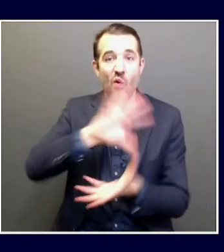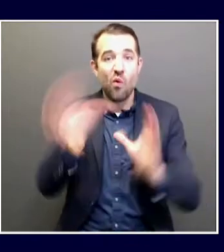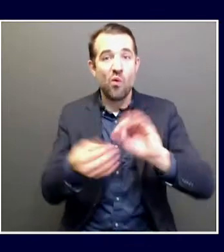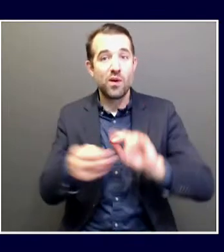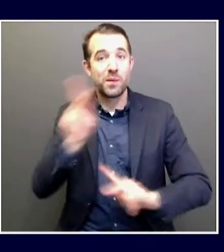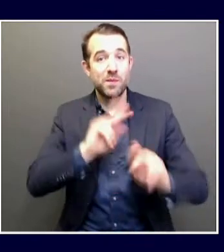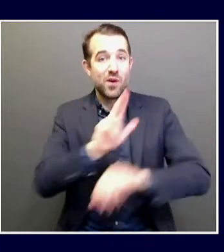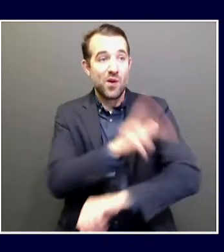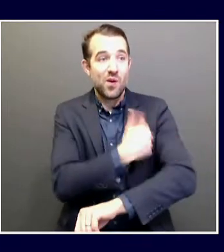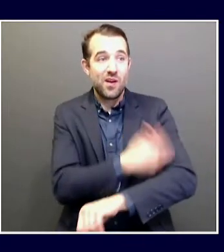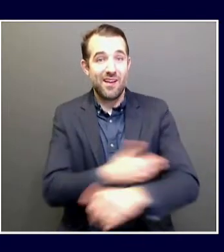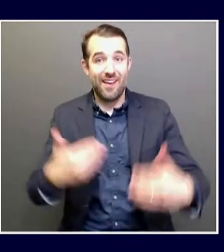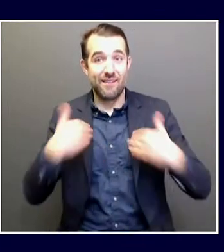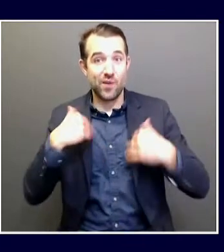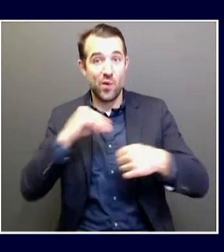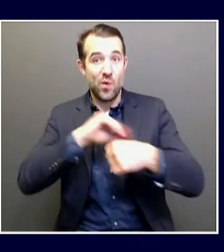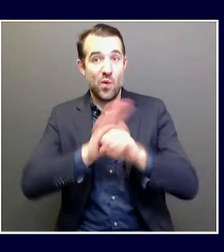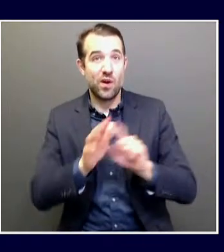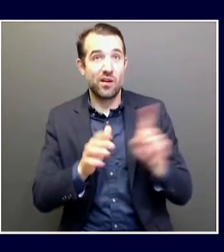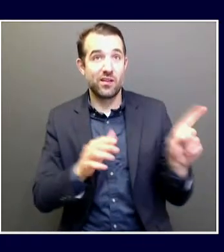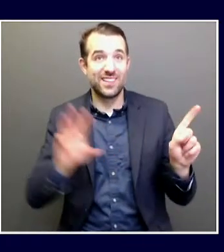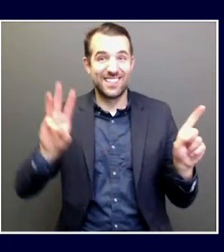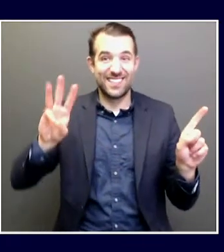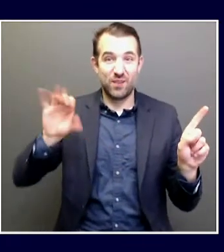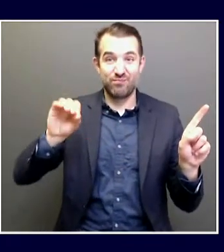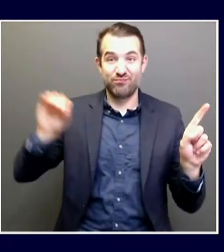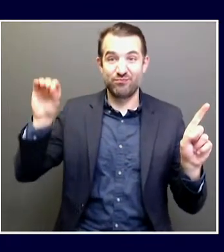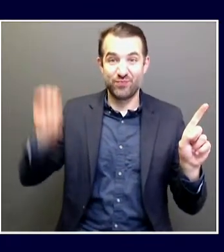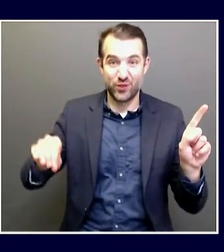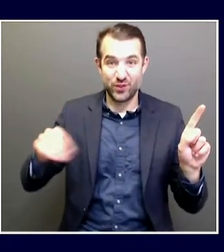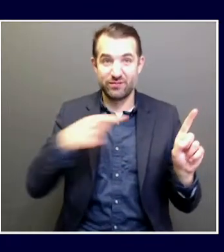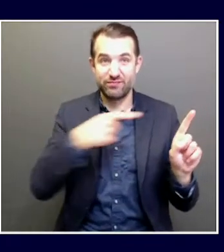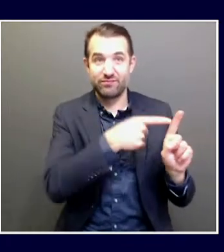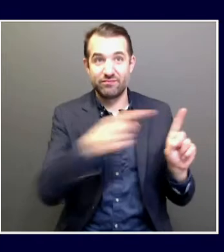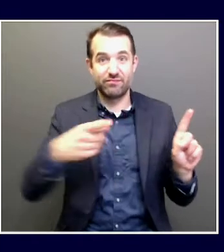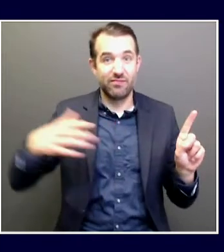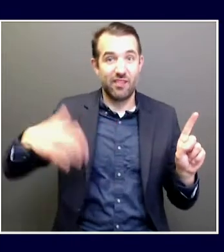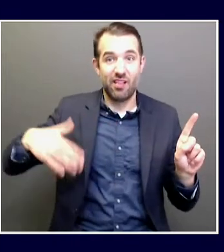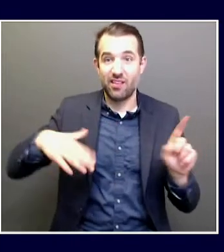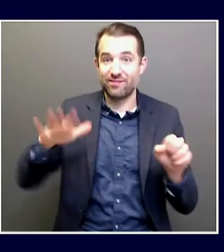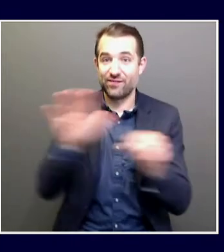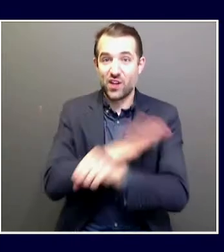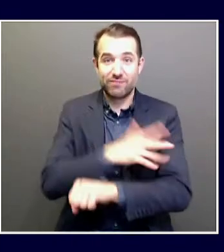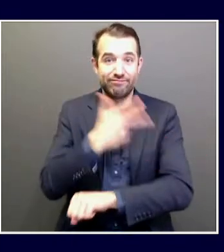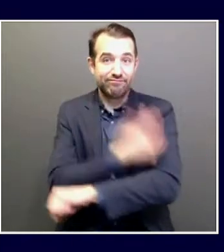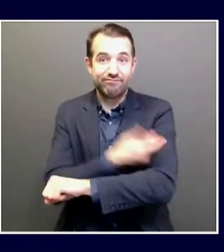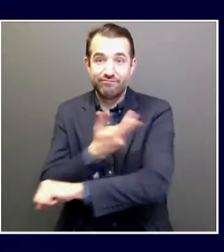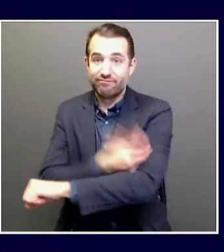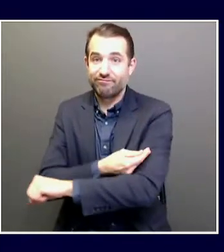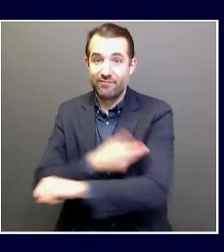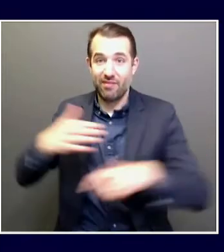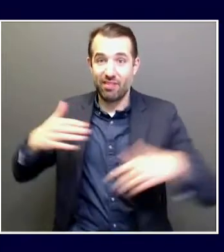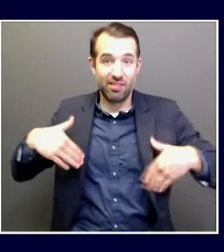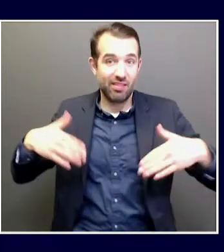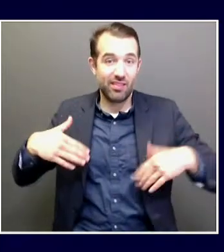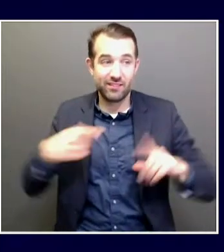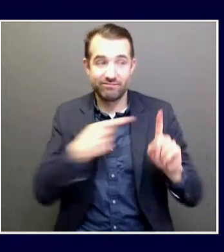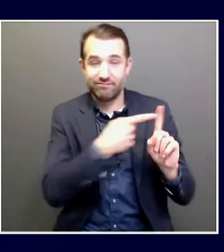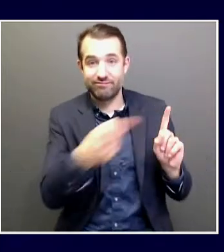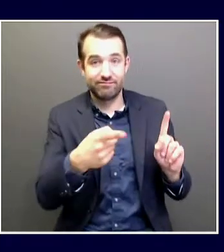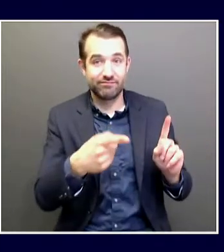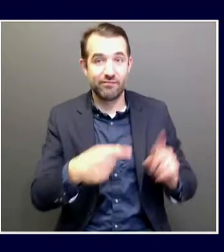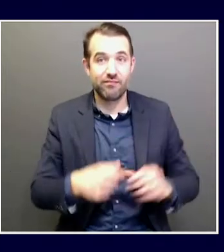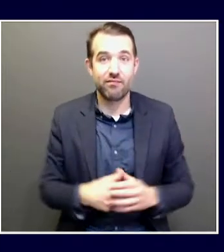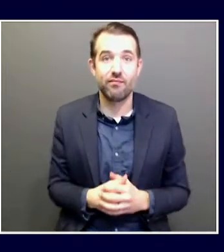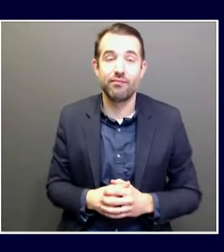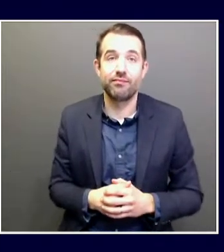for COVID-19 are not fully vaccinated. It also continues to be the case that as you move